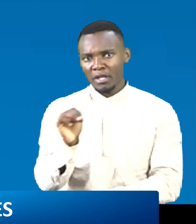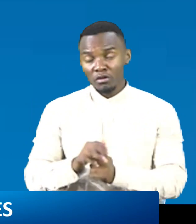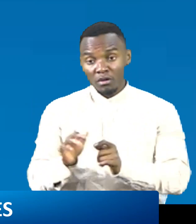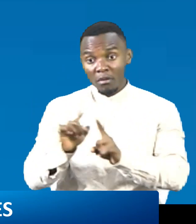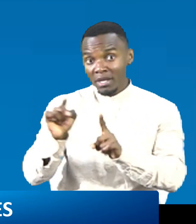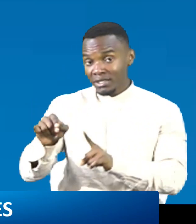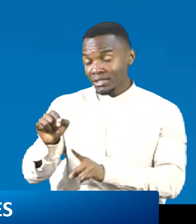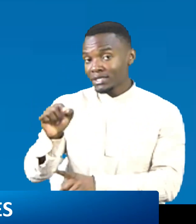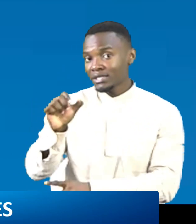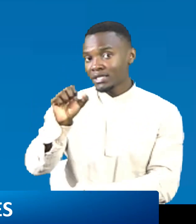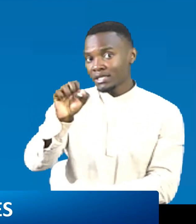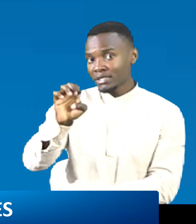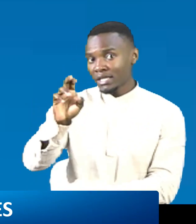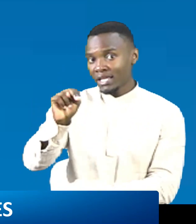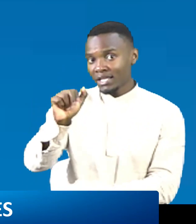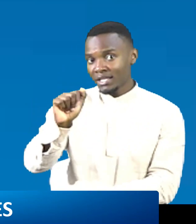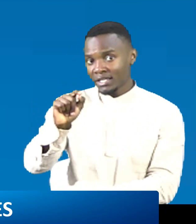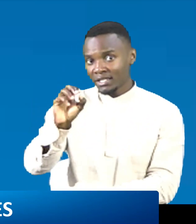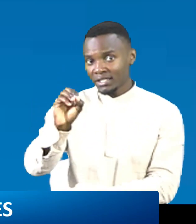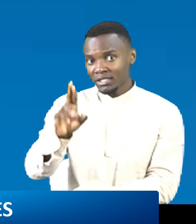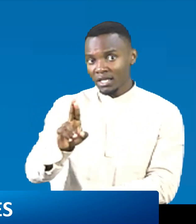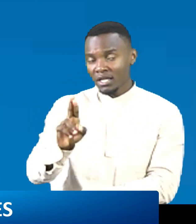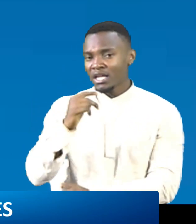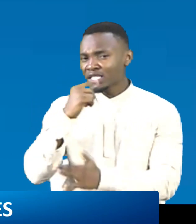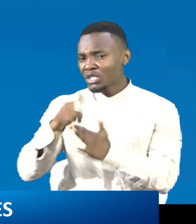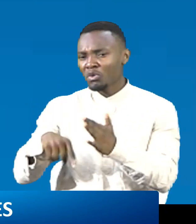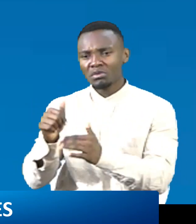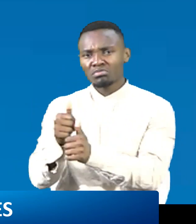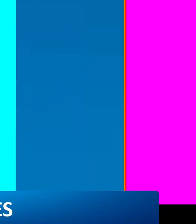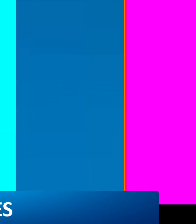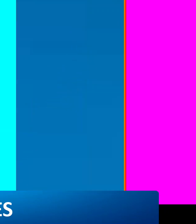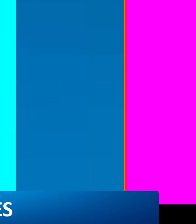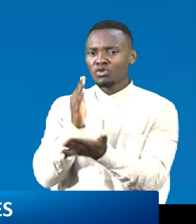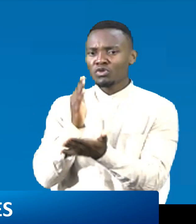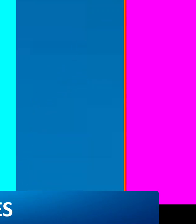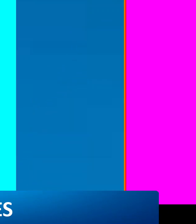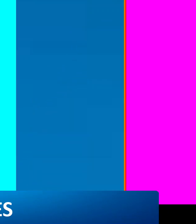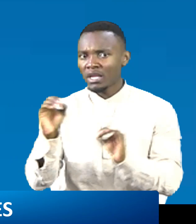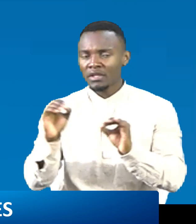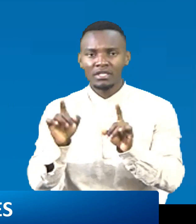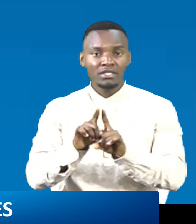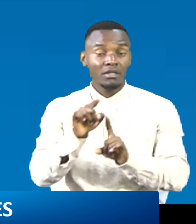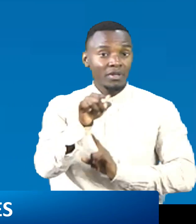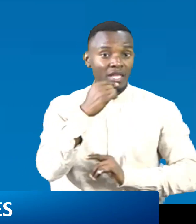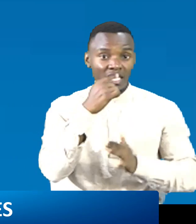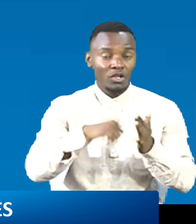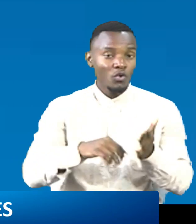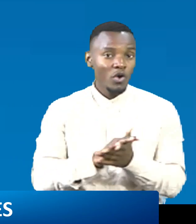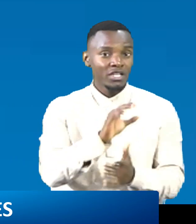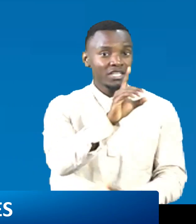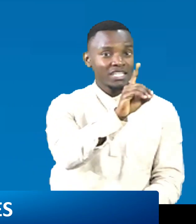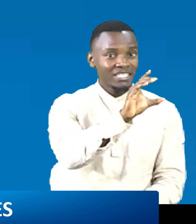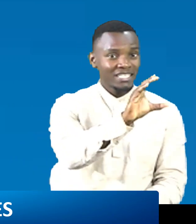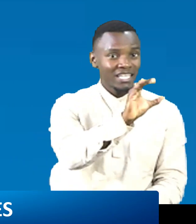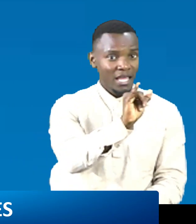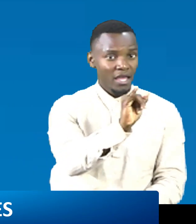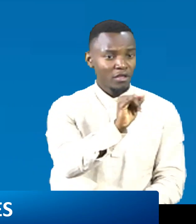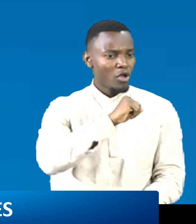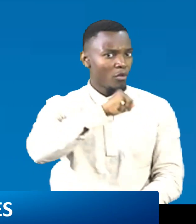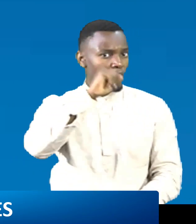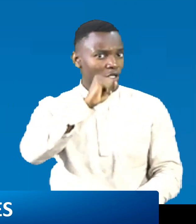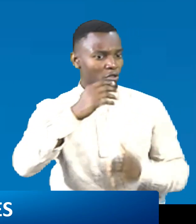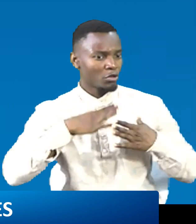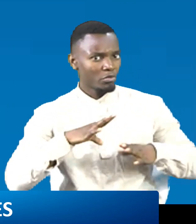has distanced himself from the gold scam, claiming that the DCI is being used by his political opponents to settle